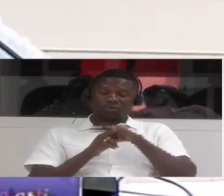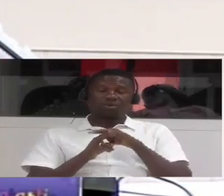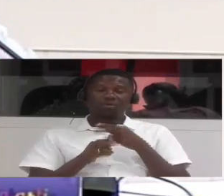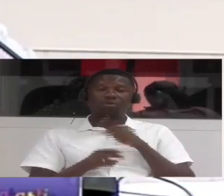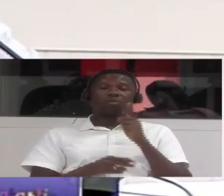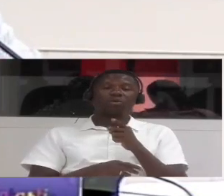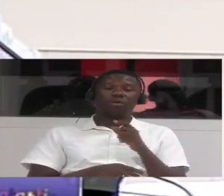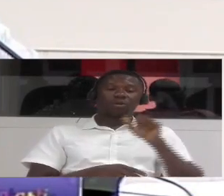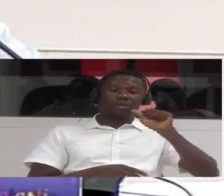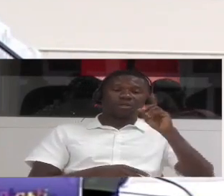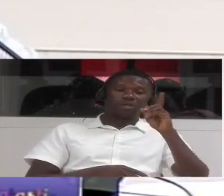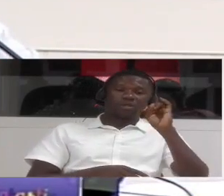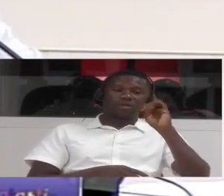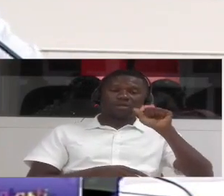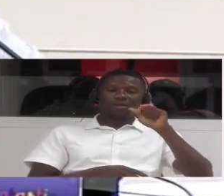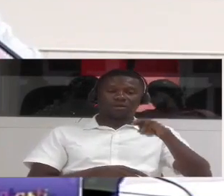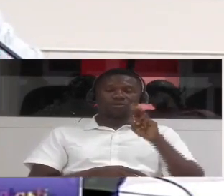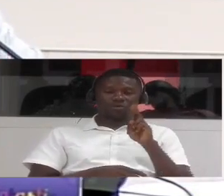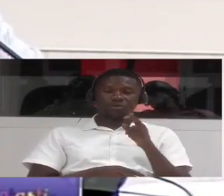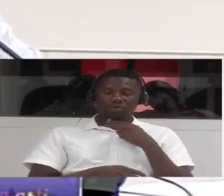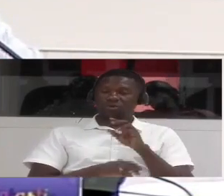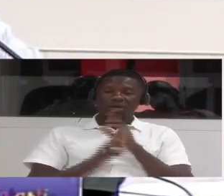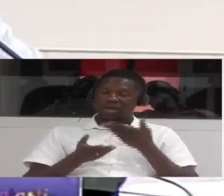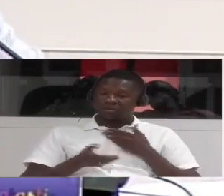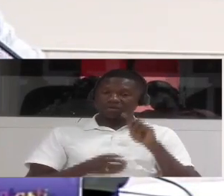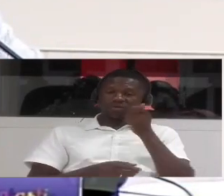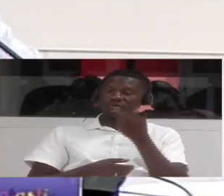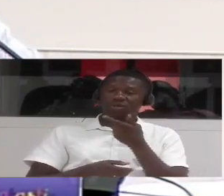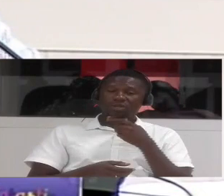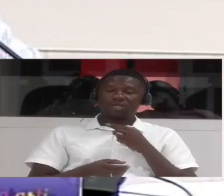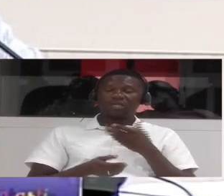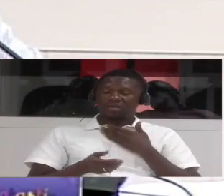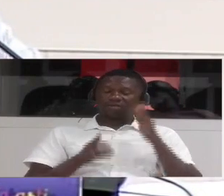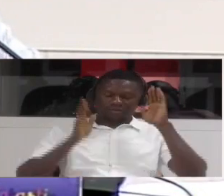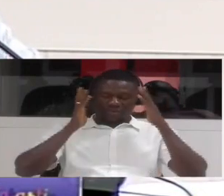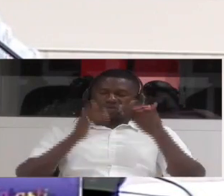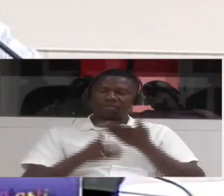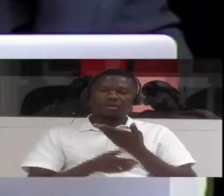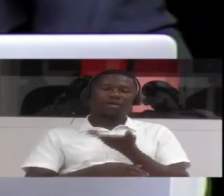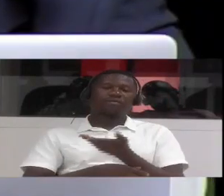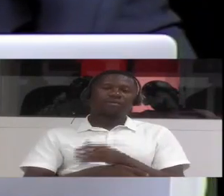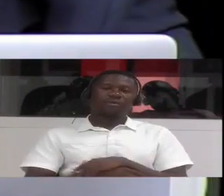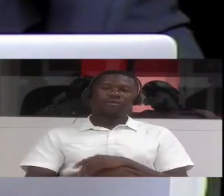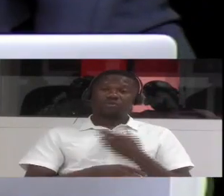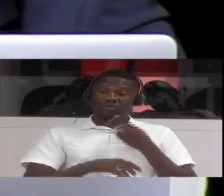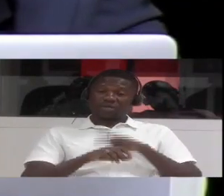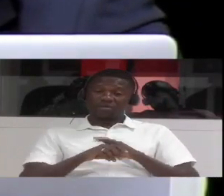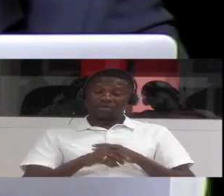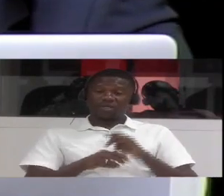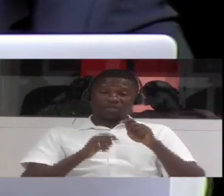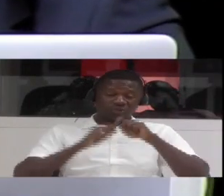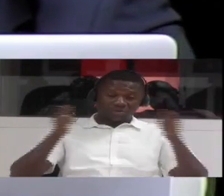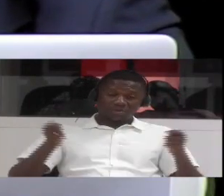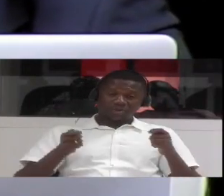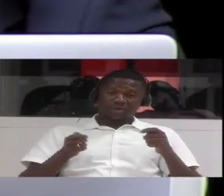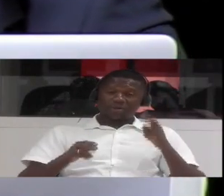it, and he got into trouble. Sometimes it's like a race between him and the newspapers. If the newspapers beat him to announcing